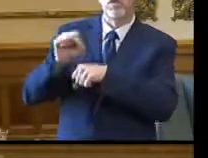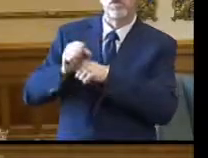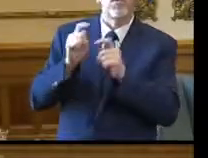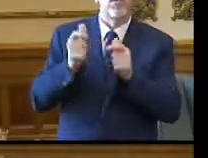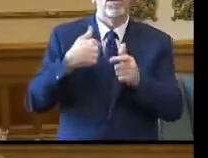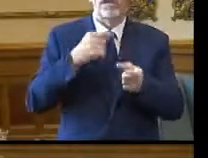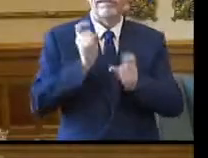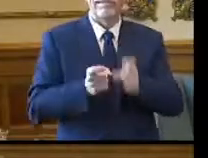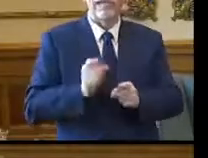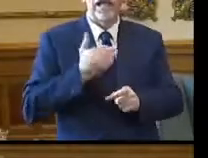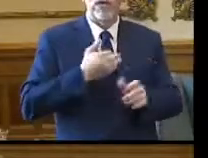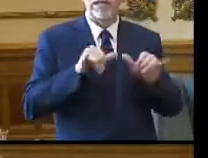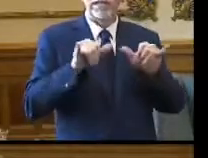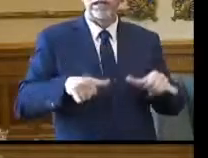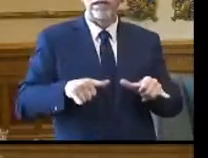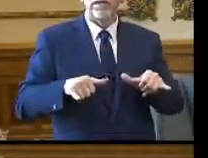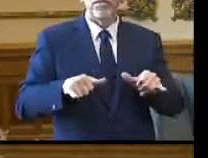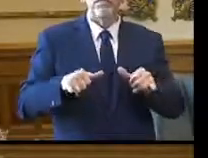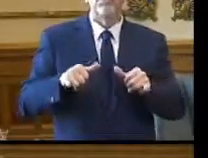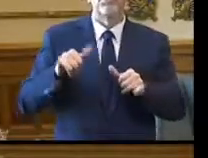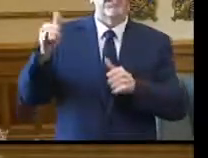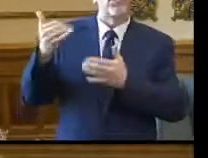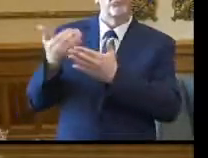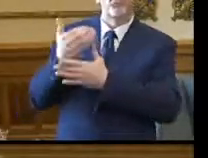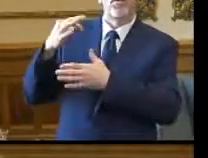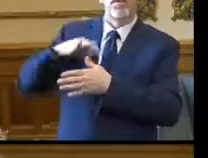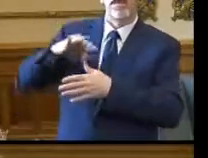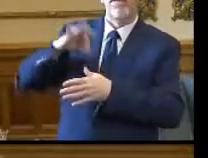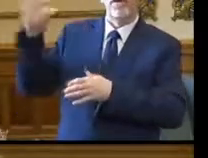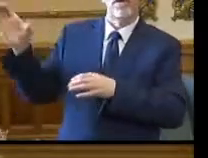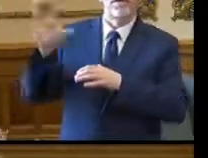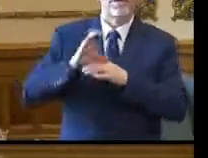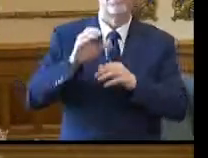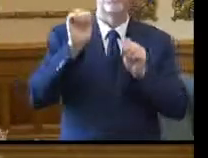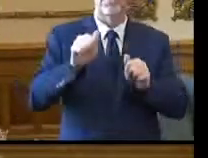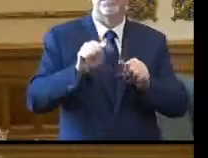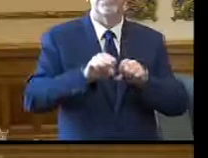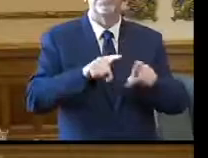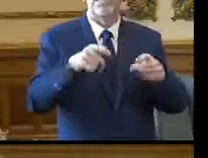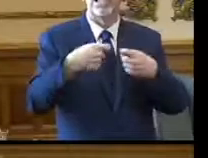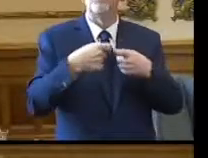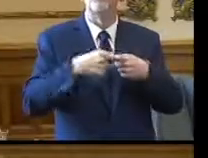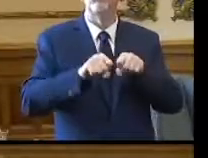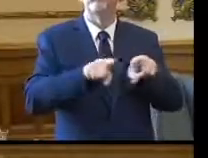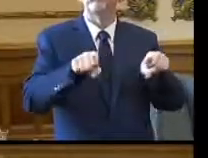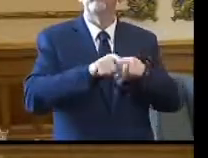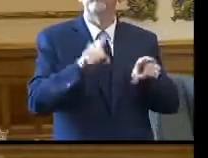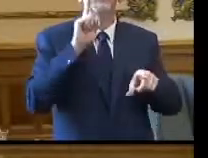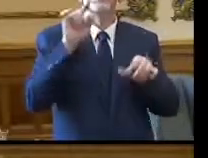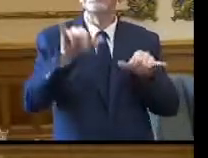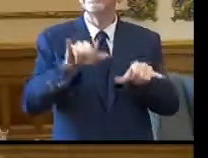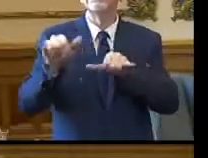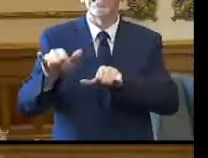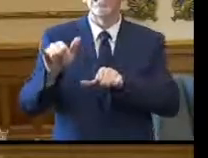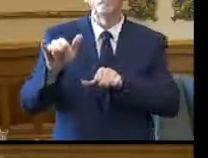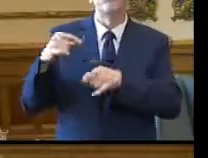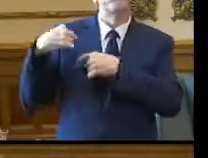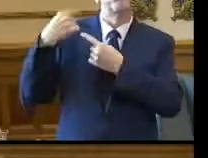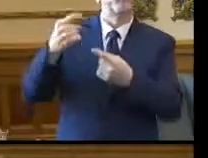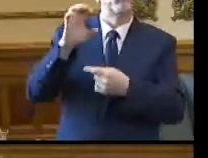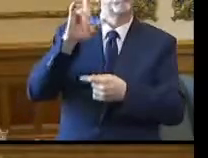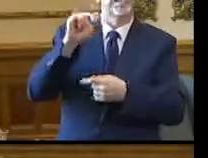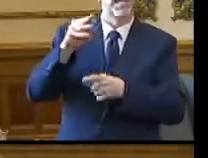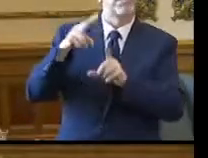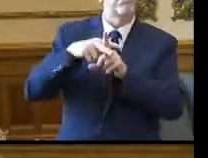our systems so that these additional benefits may be sent electronically in the same manner as a claimant's